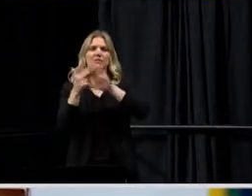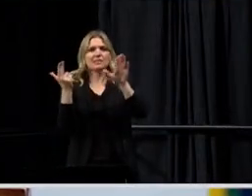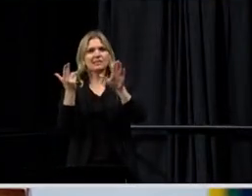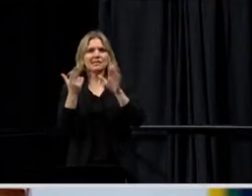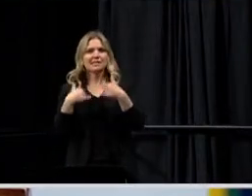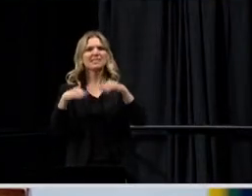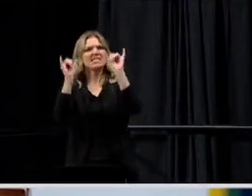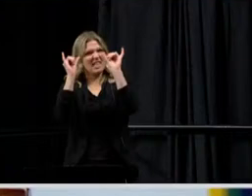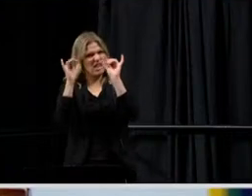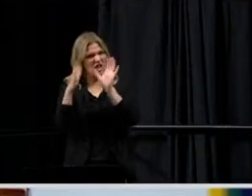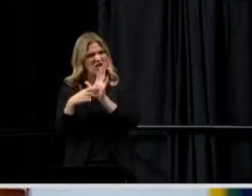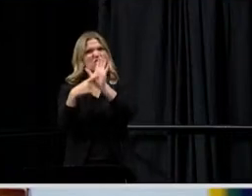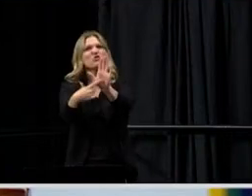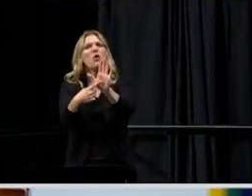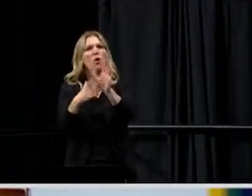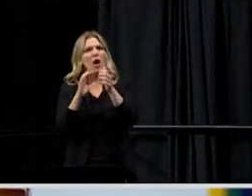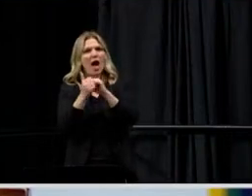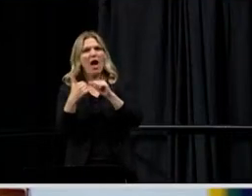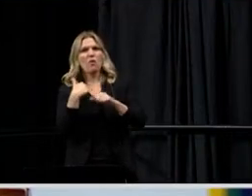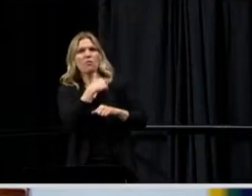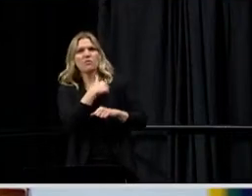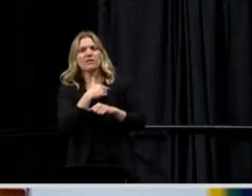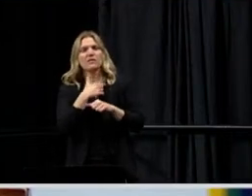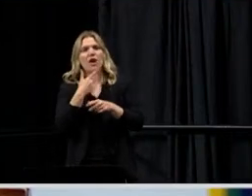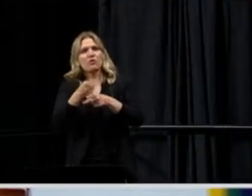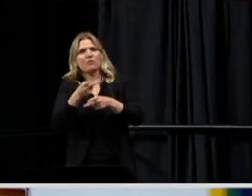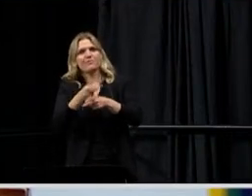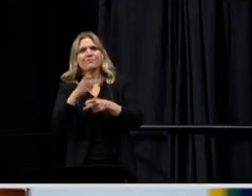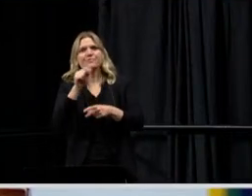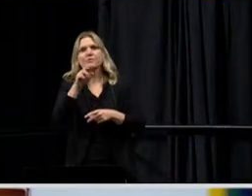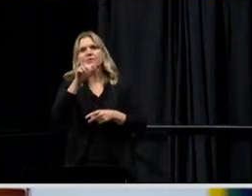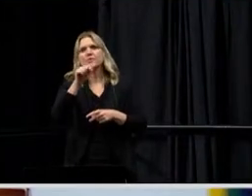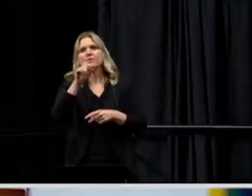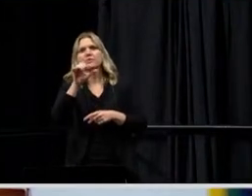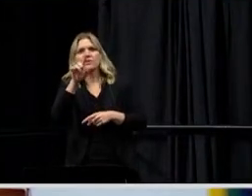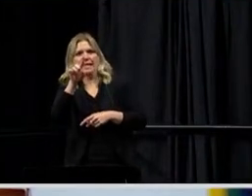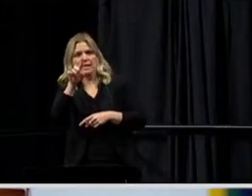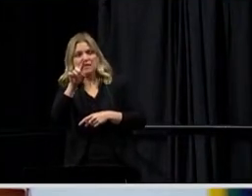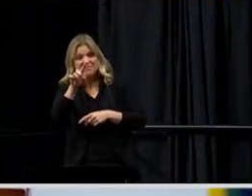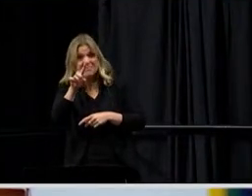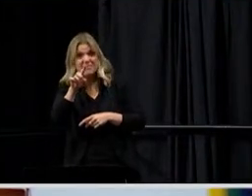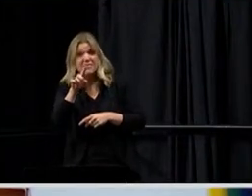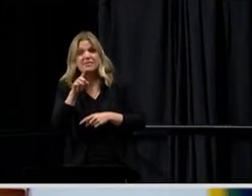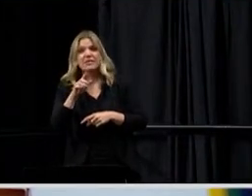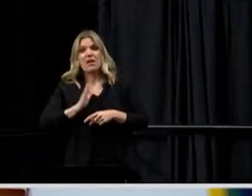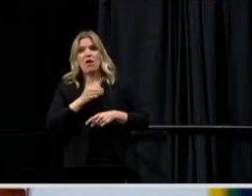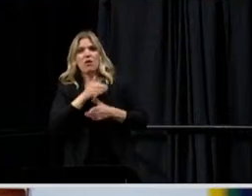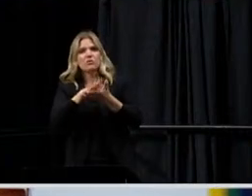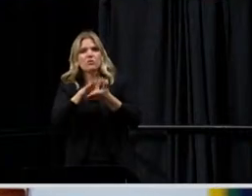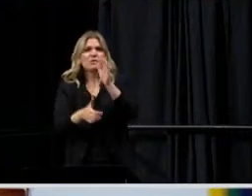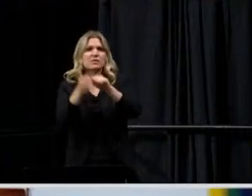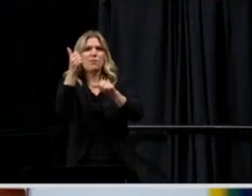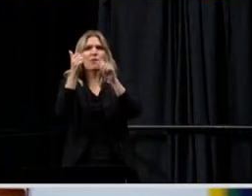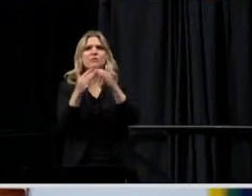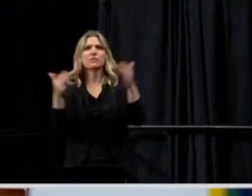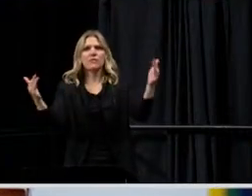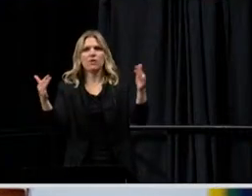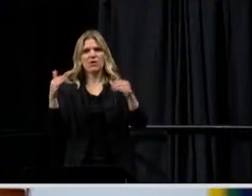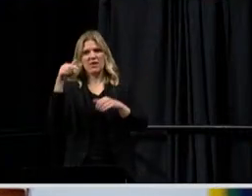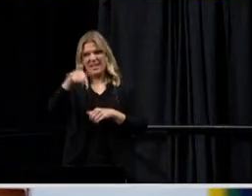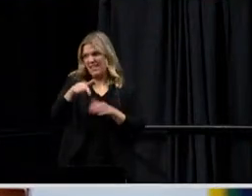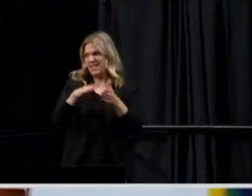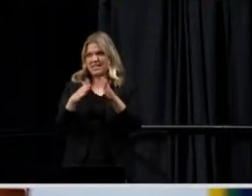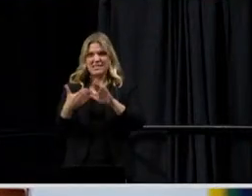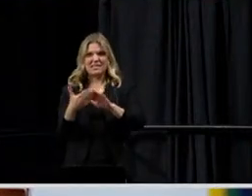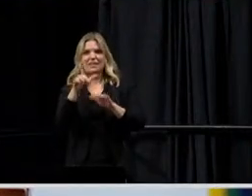defining how our school is treated now, and we need to change that. Our school is the most diverse school in the city of